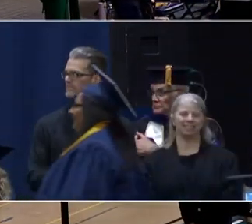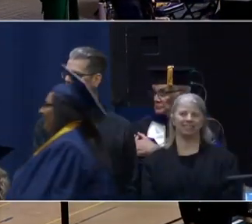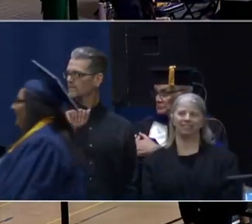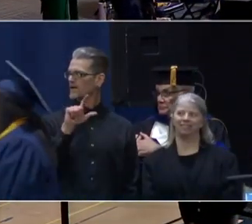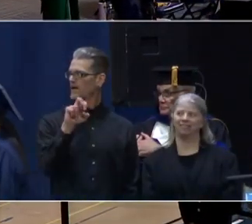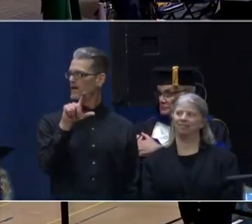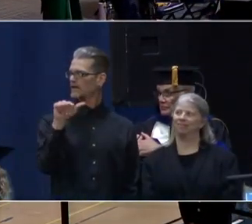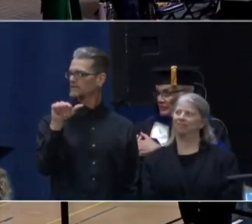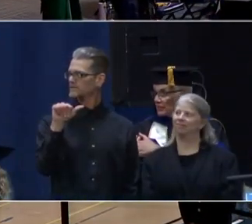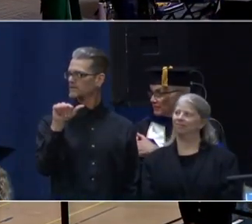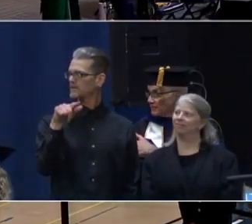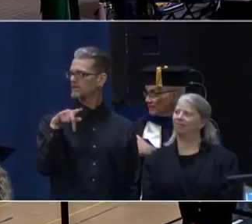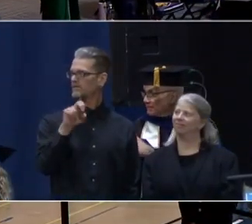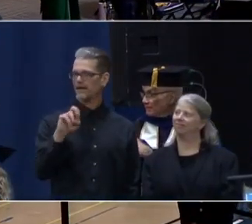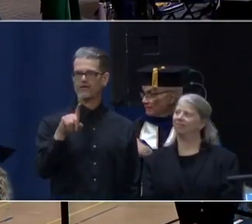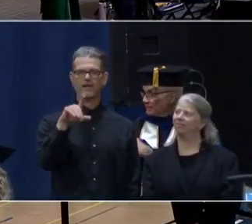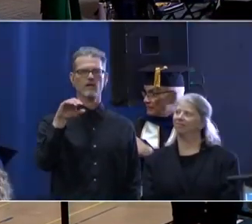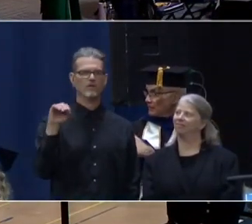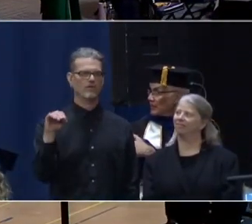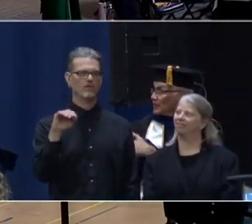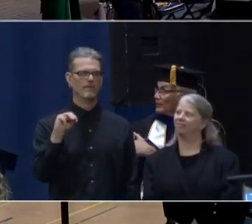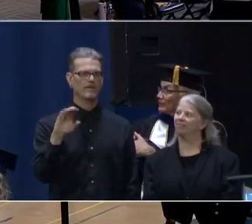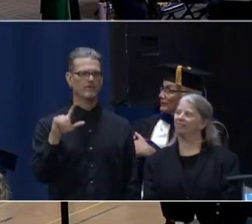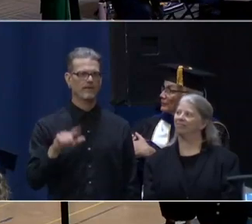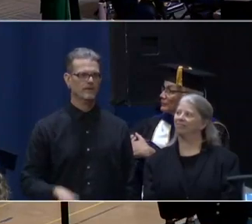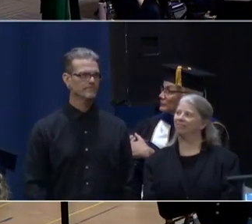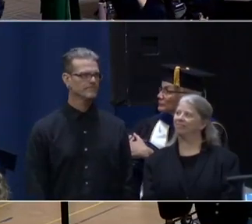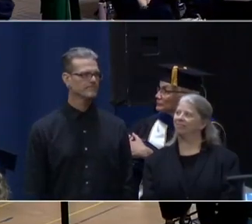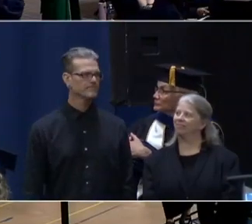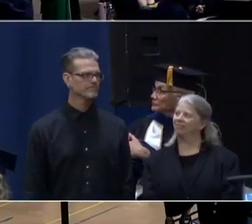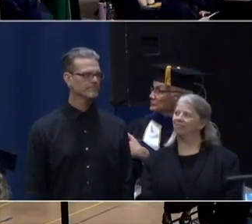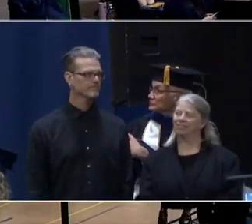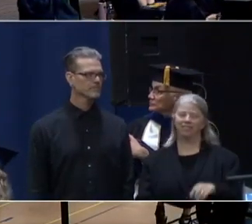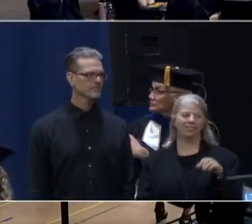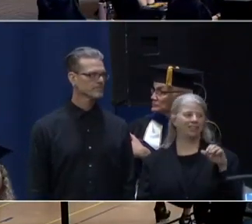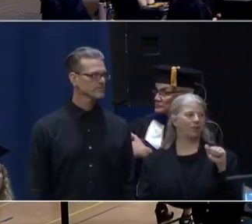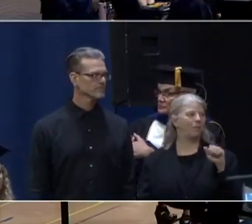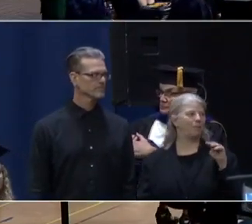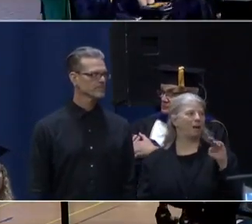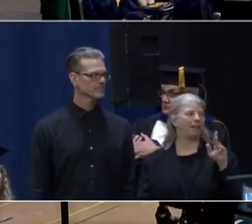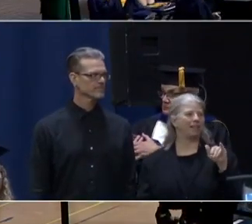Alexa Pellegrino, magna cum laude. Molly Hartman.